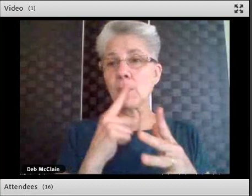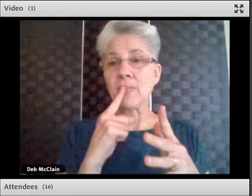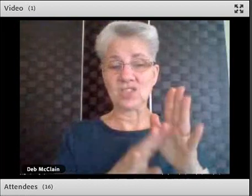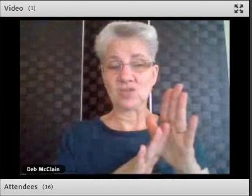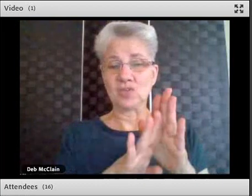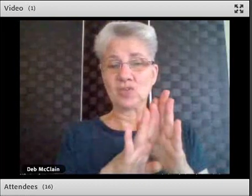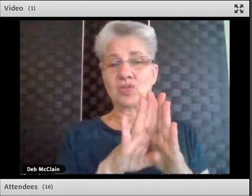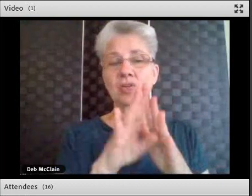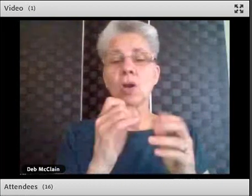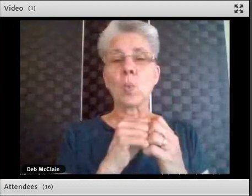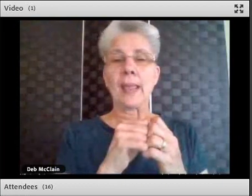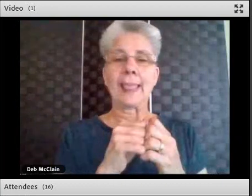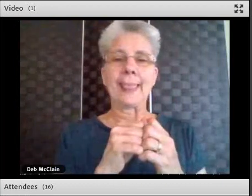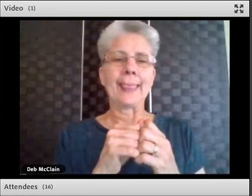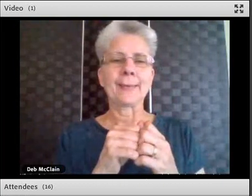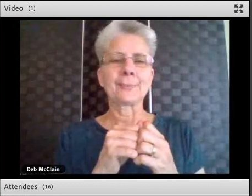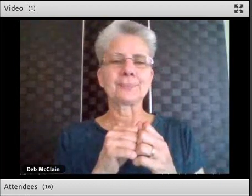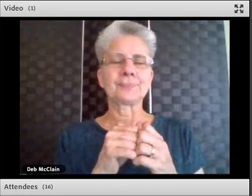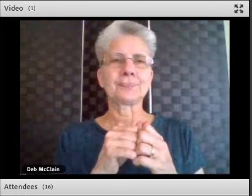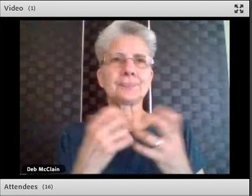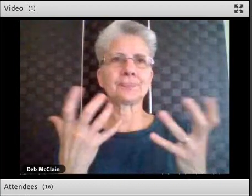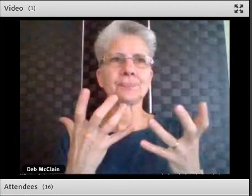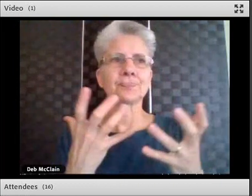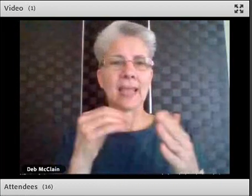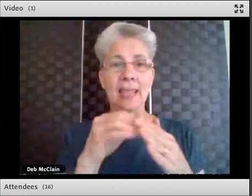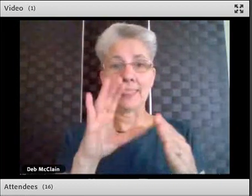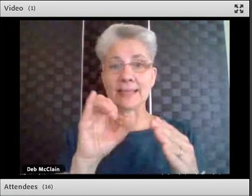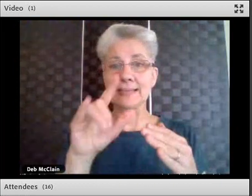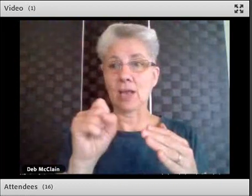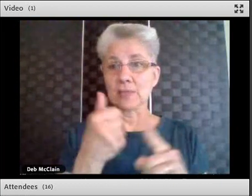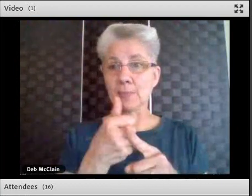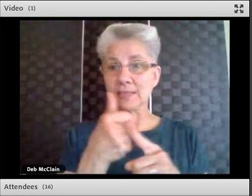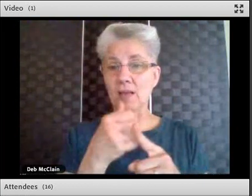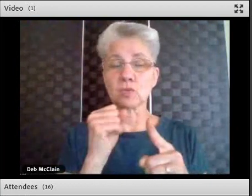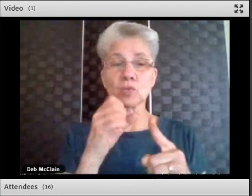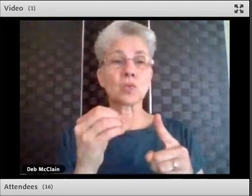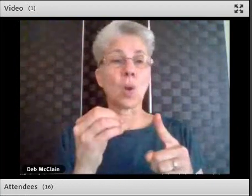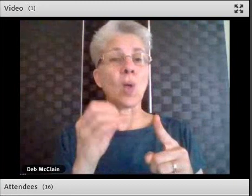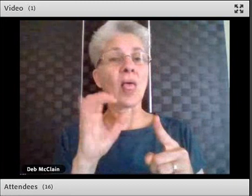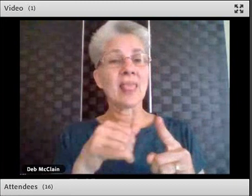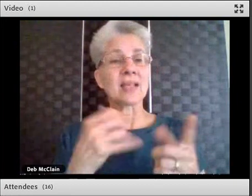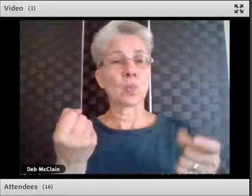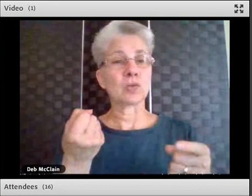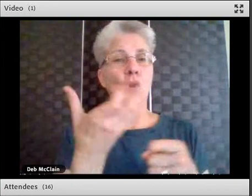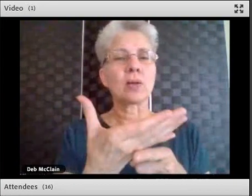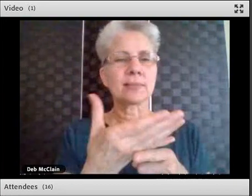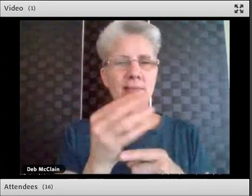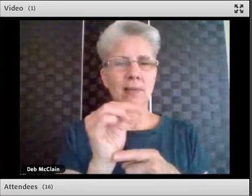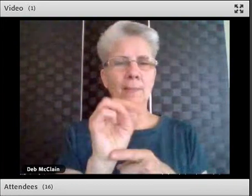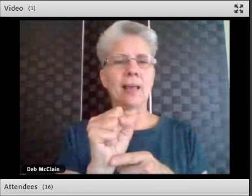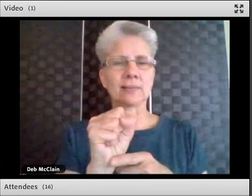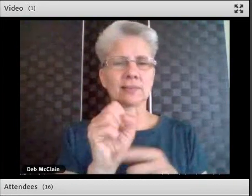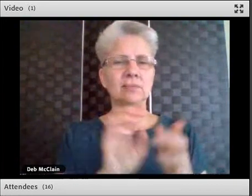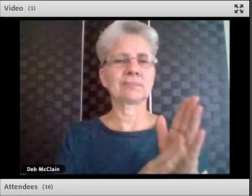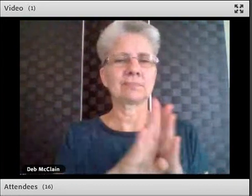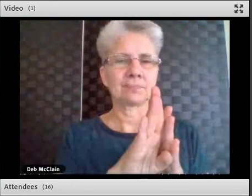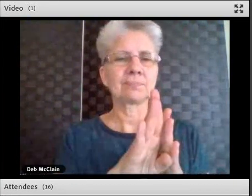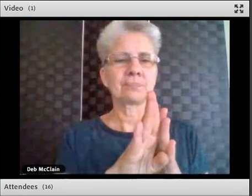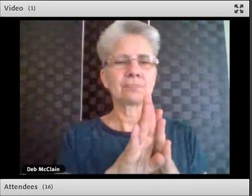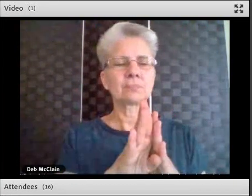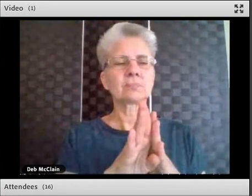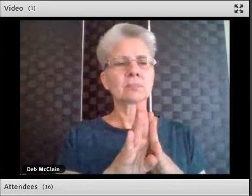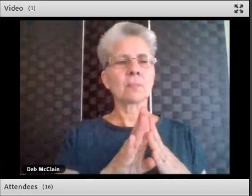manifest themselves within the cells. And so that's what causes, or that's